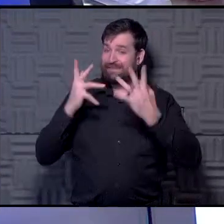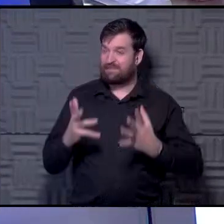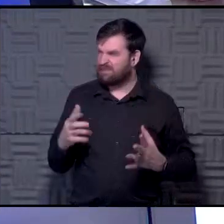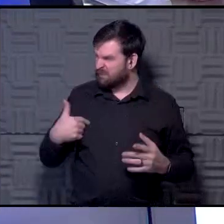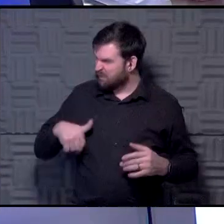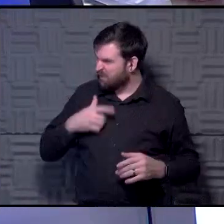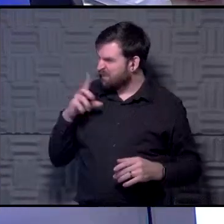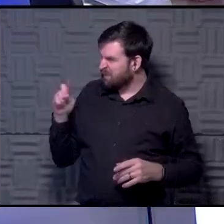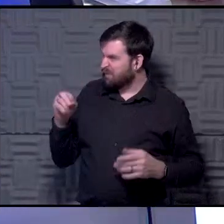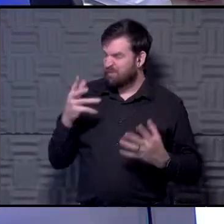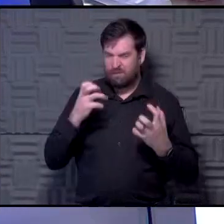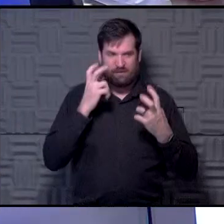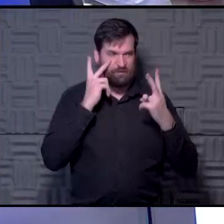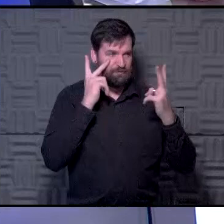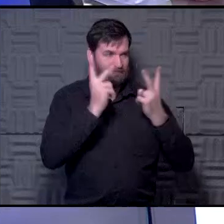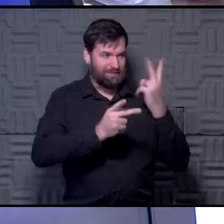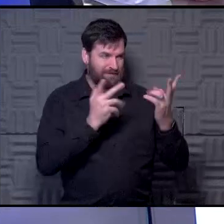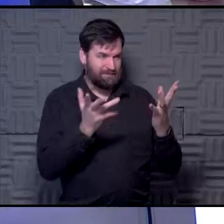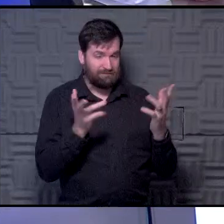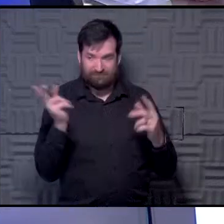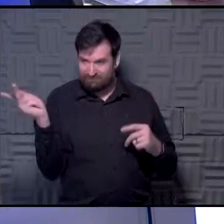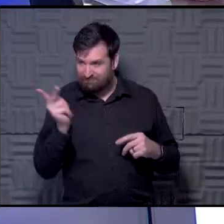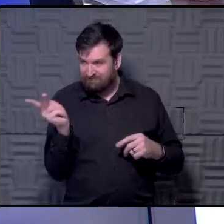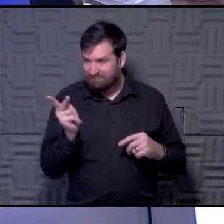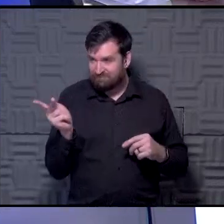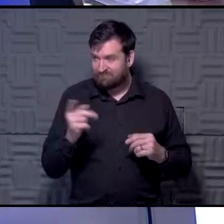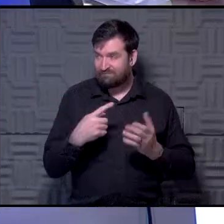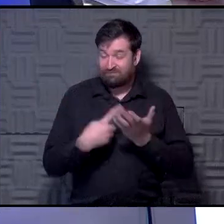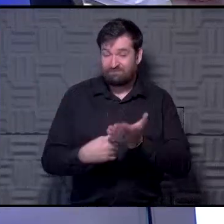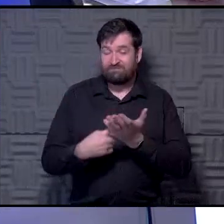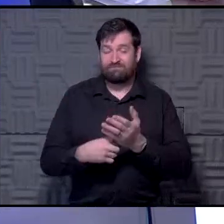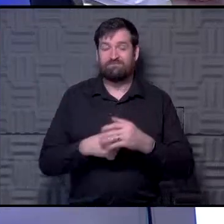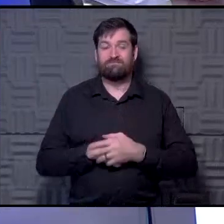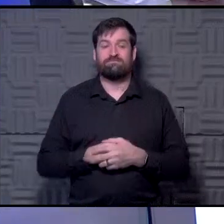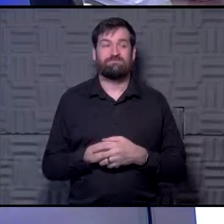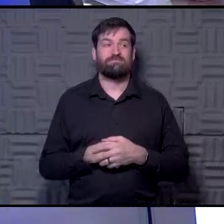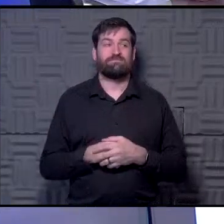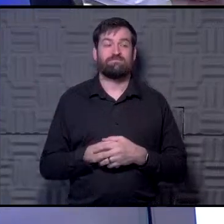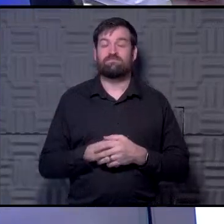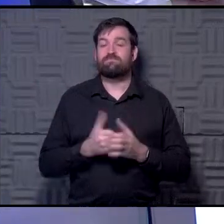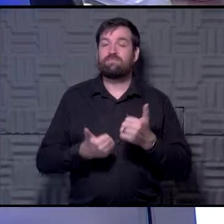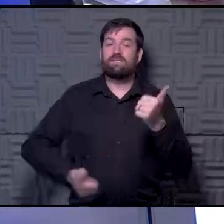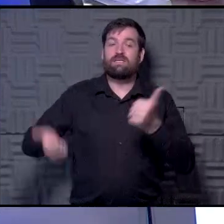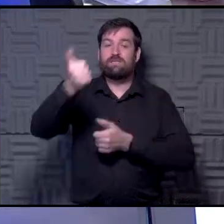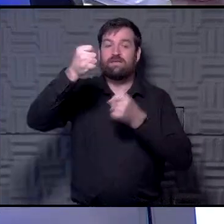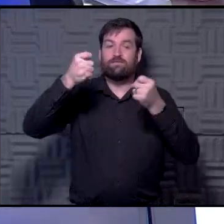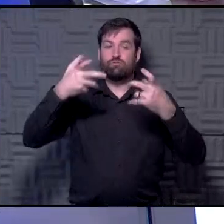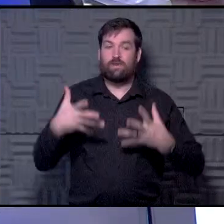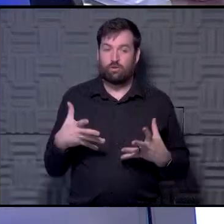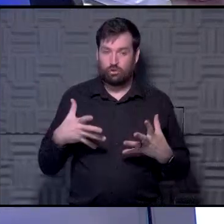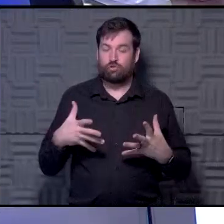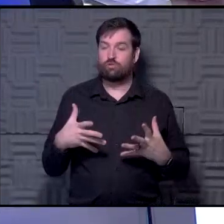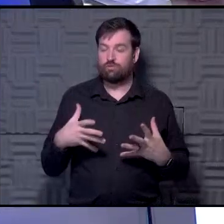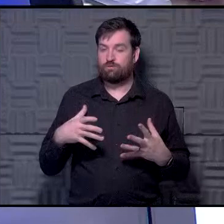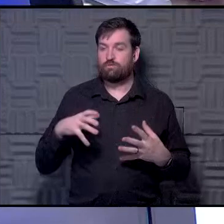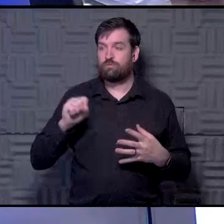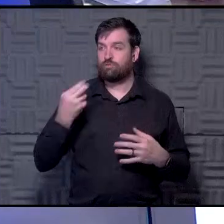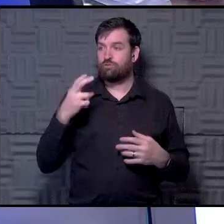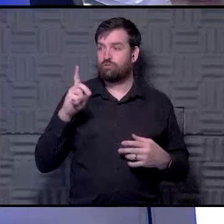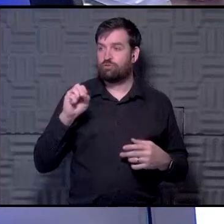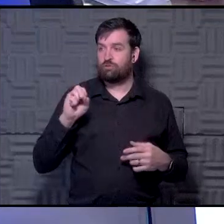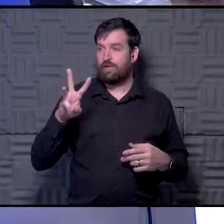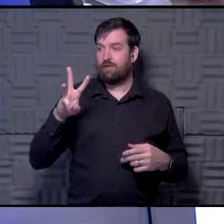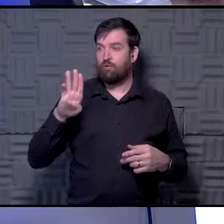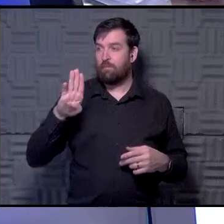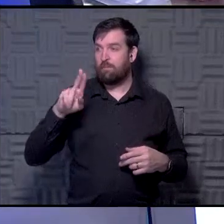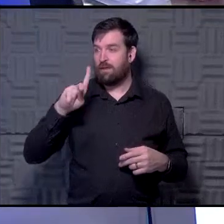We who do. wanted to visit with you and Dr. Hawkinson. Okay. And it is the Executive Director of Shadow Buddies,